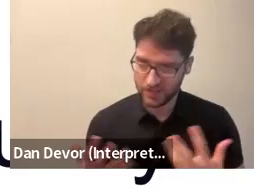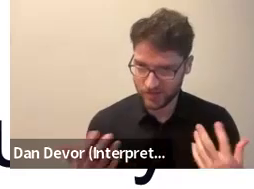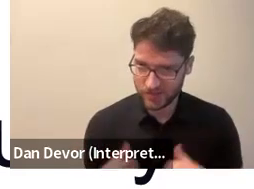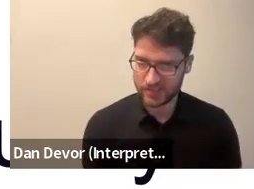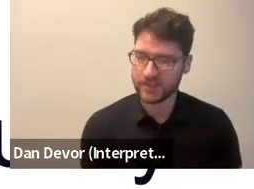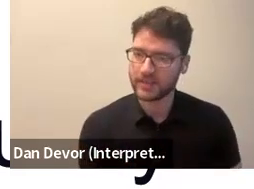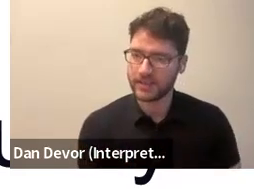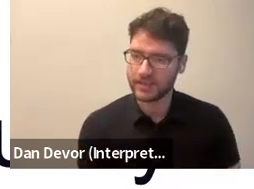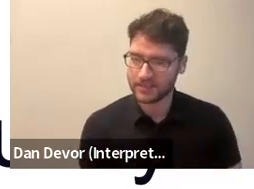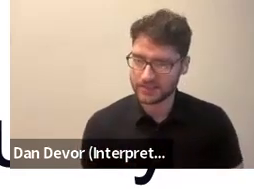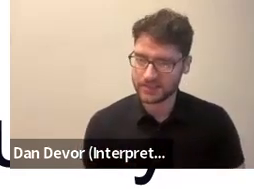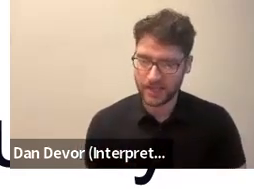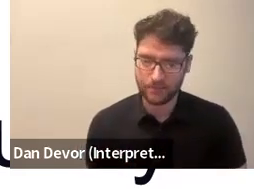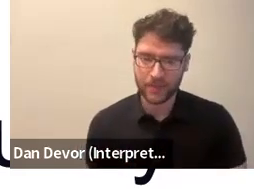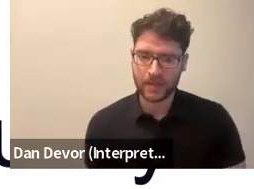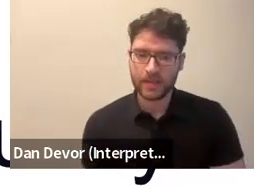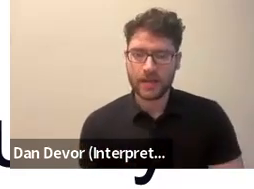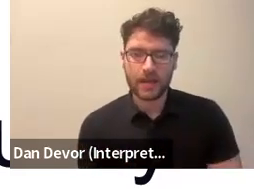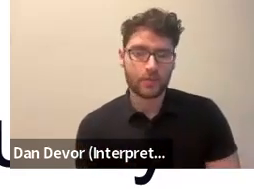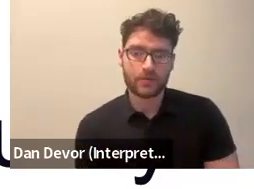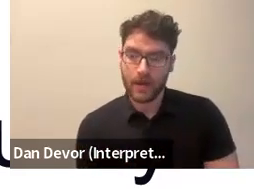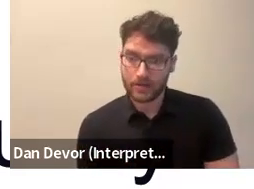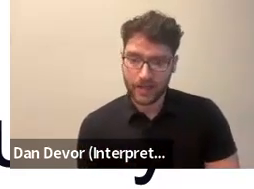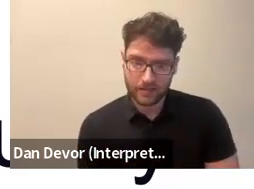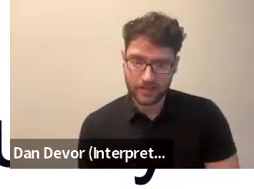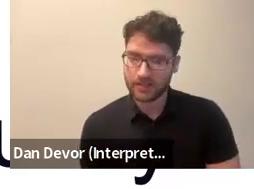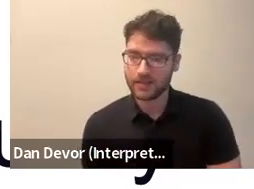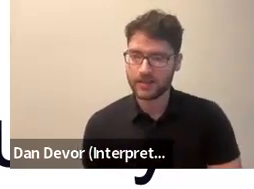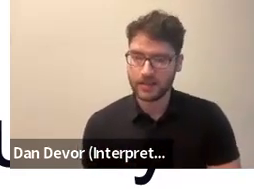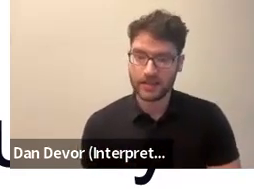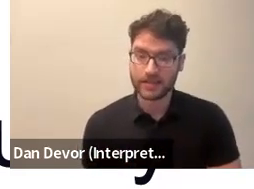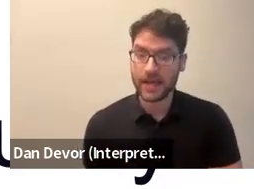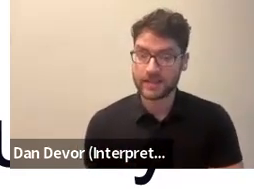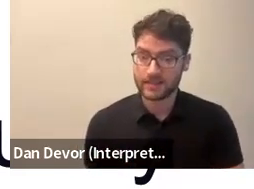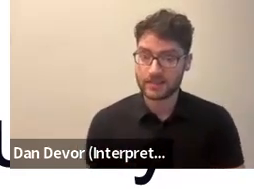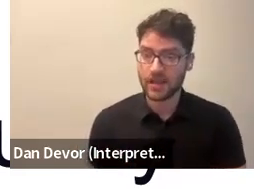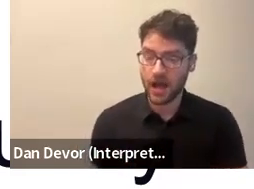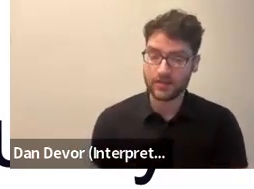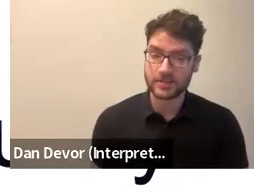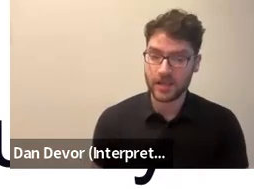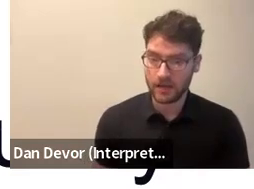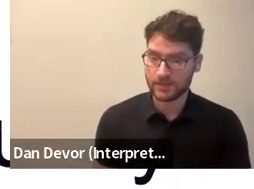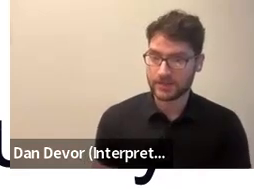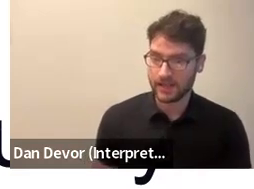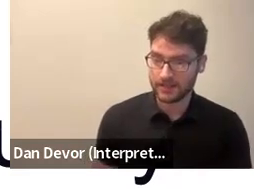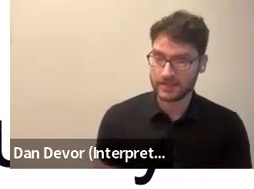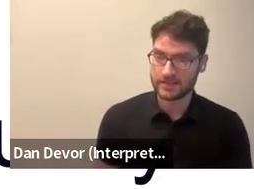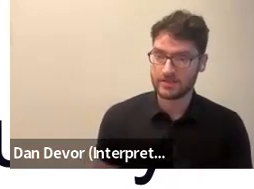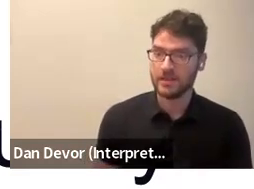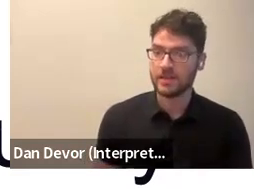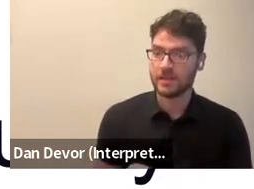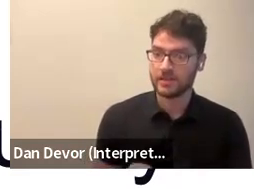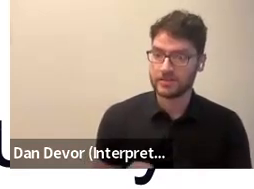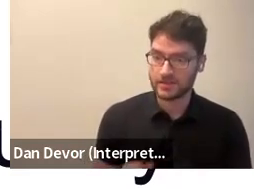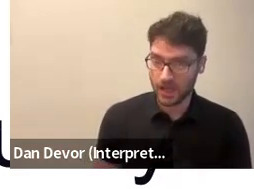to Gallaudet University and still is today. Edward Minor Gallaudet, that is Thomas Hopkins